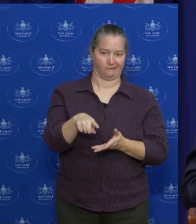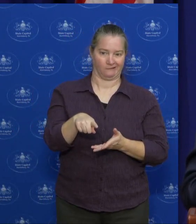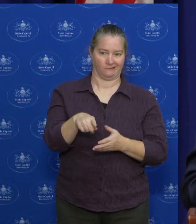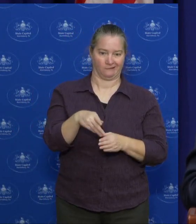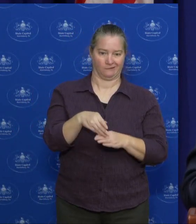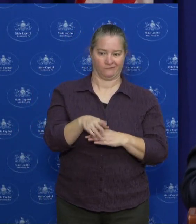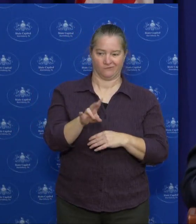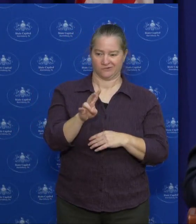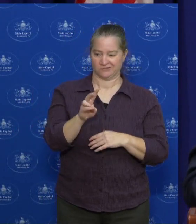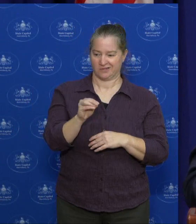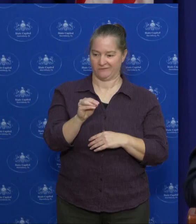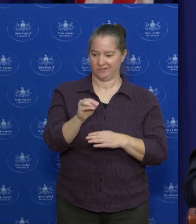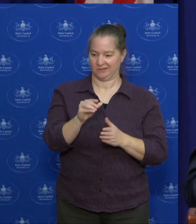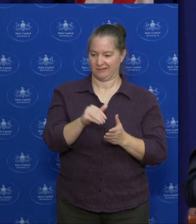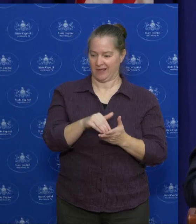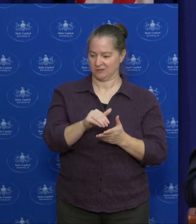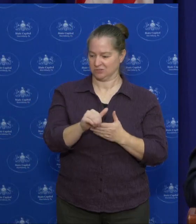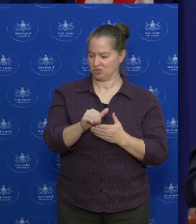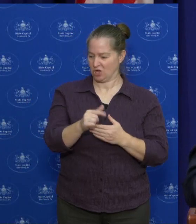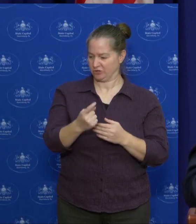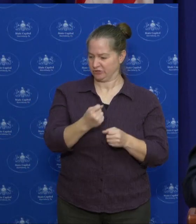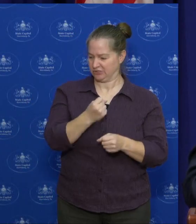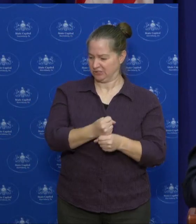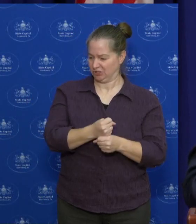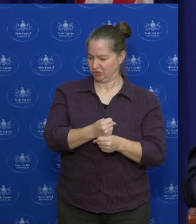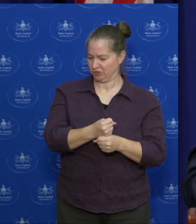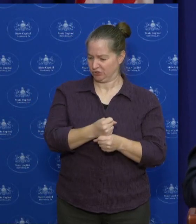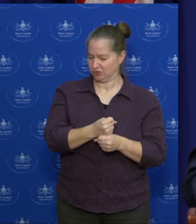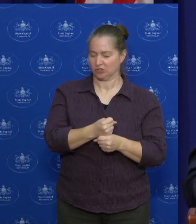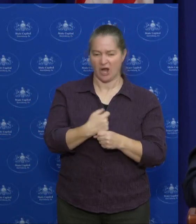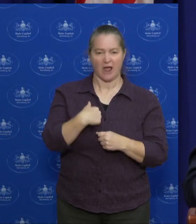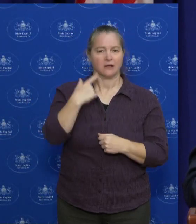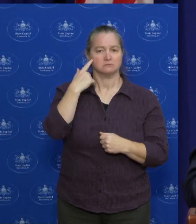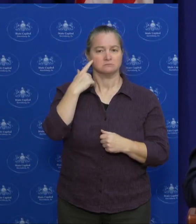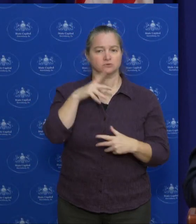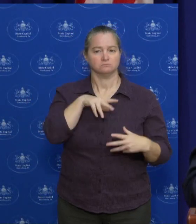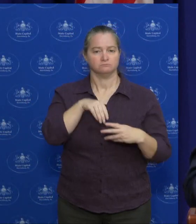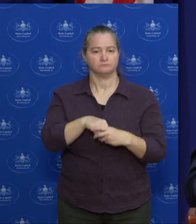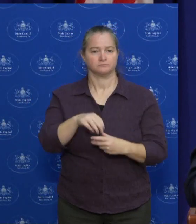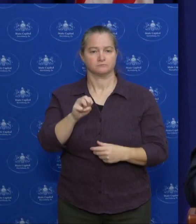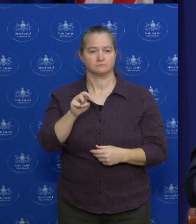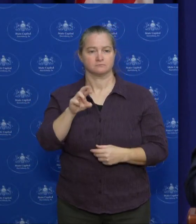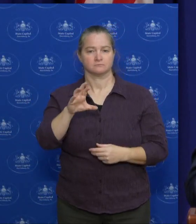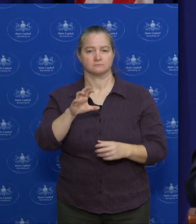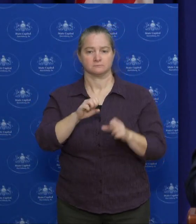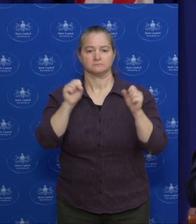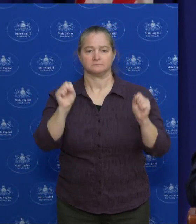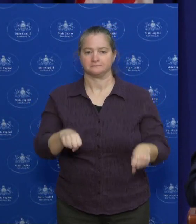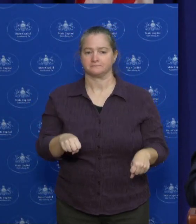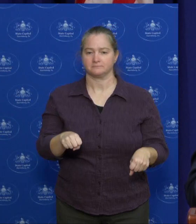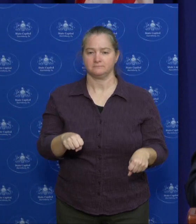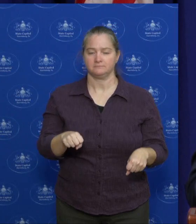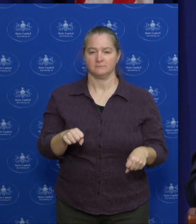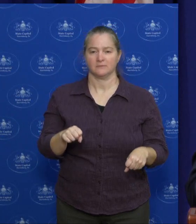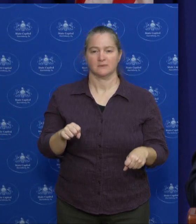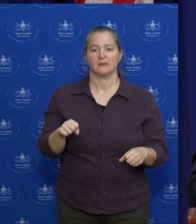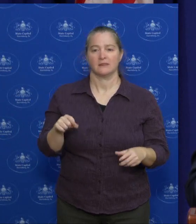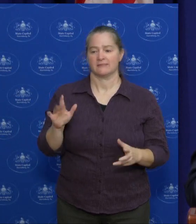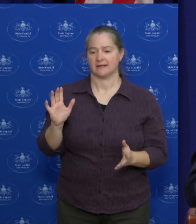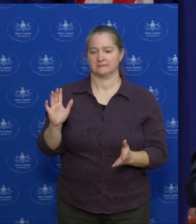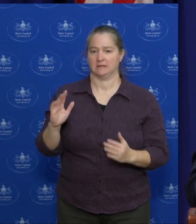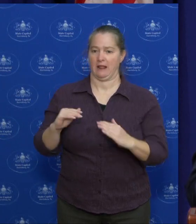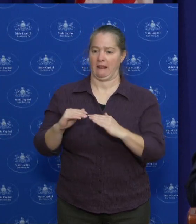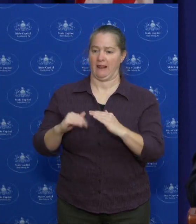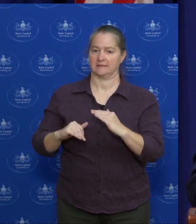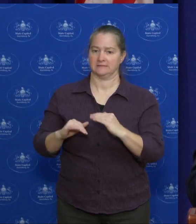over $70,000 a year, I believe, to be a part of the ERIC system. That is far less than hiring